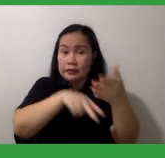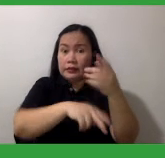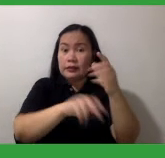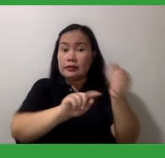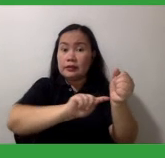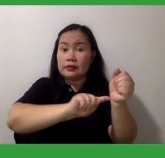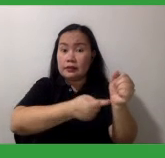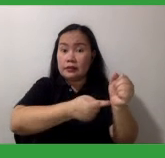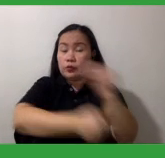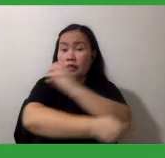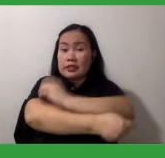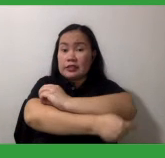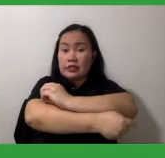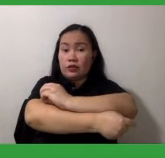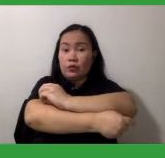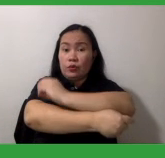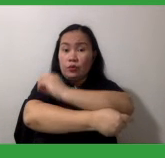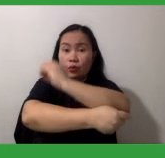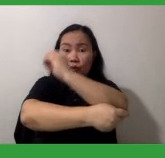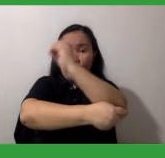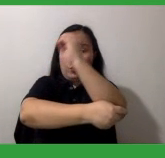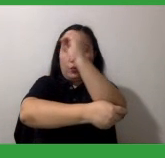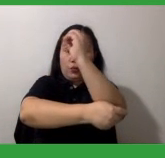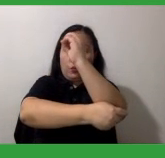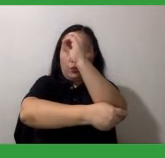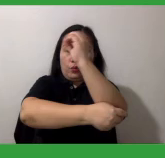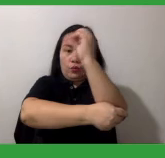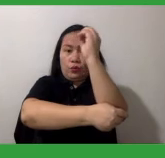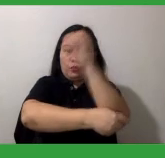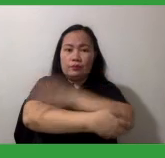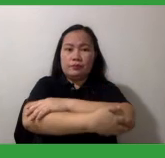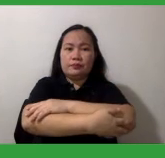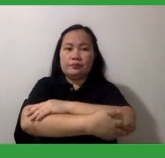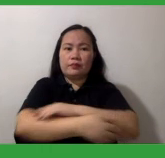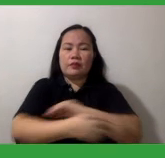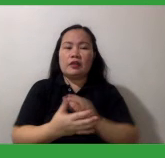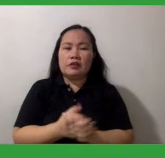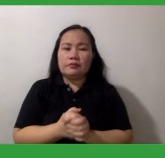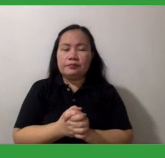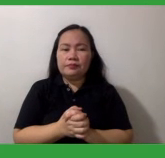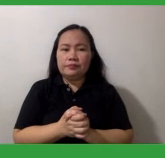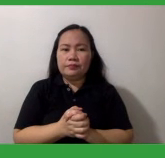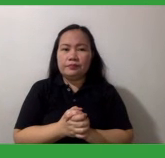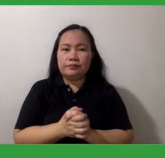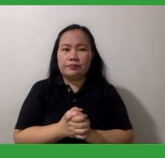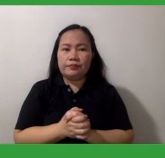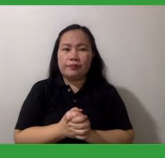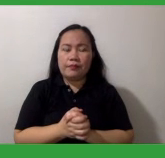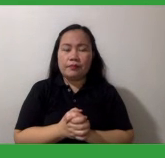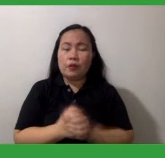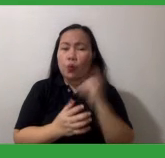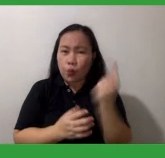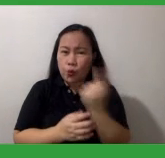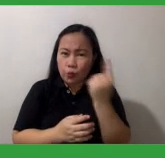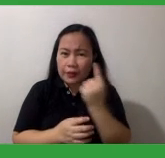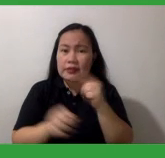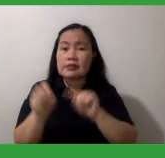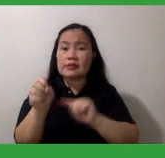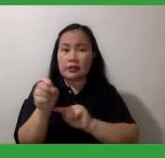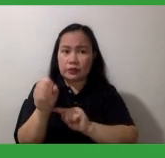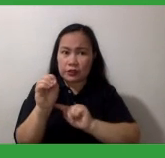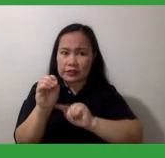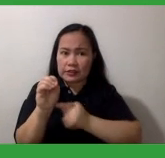inner scale. Kapag naman dito tumapat yung ating unang line, so ang gagamitin naman natin ay yung outer